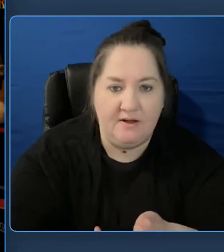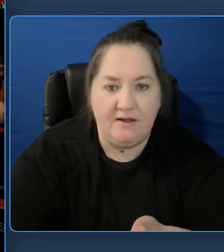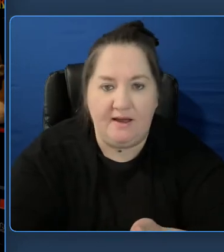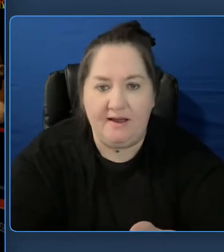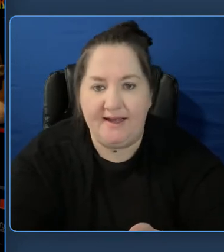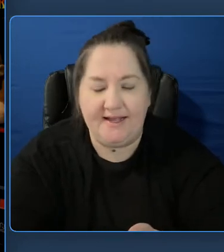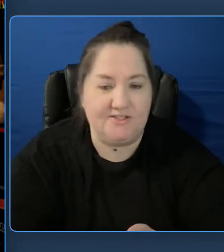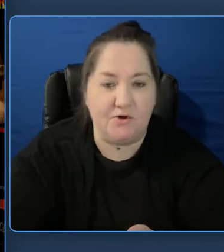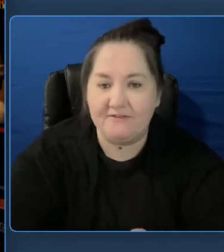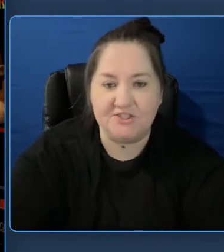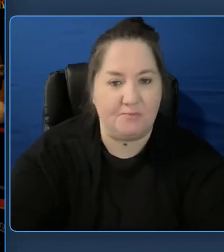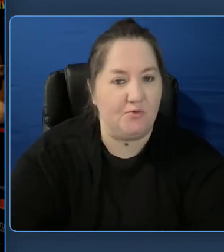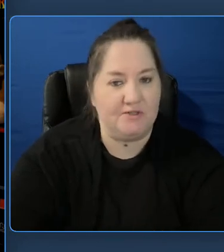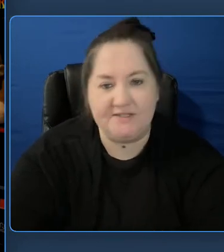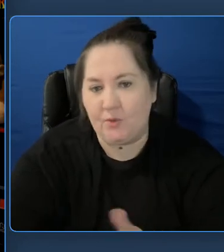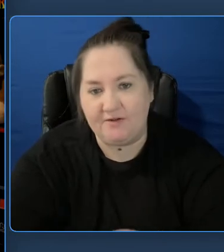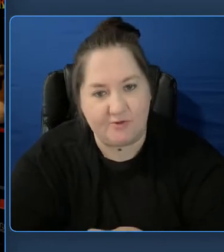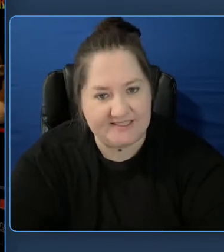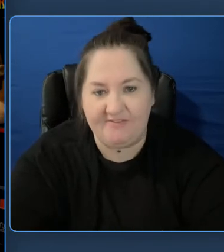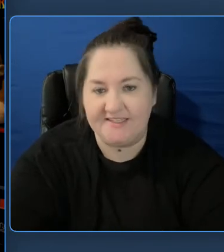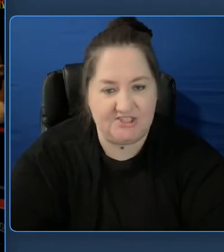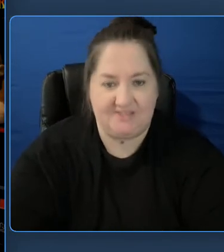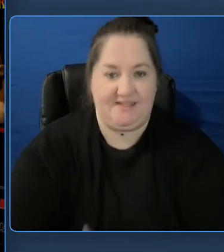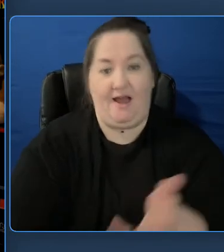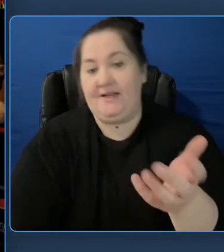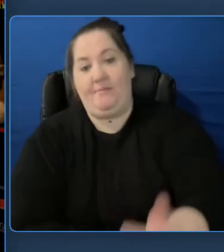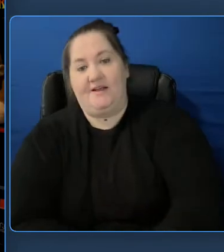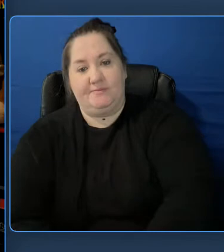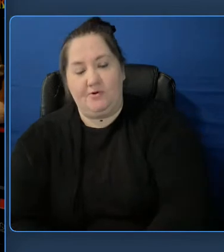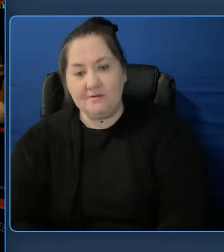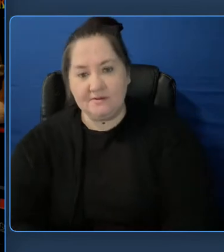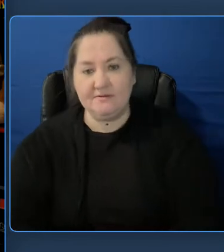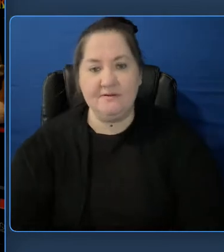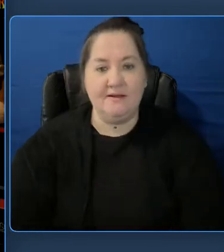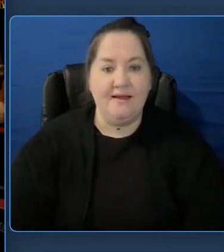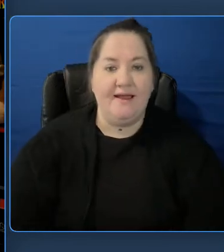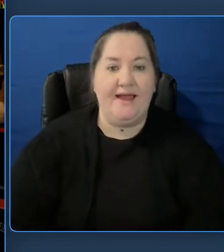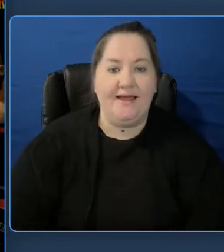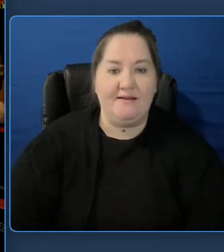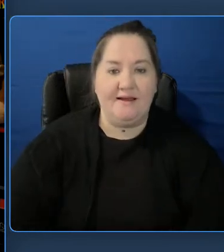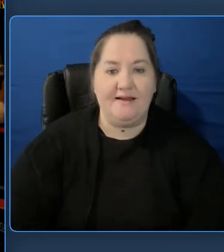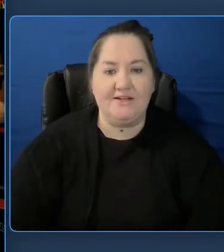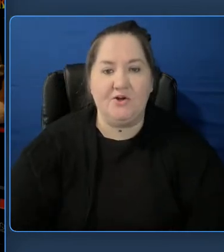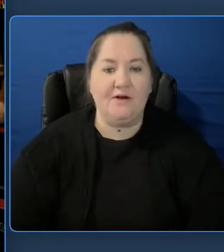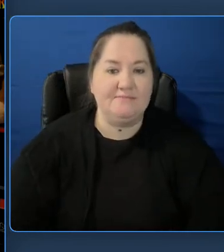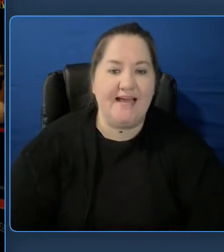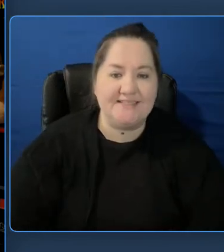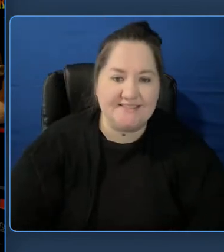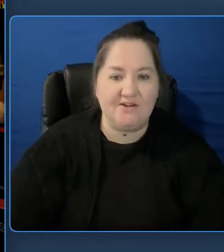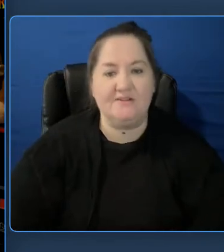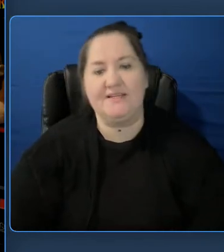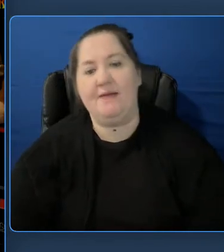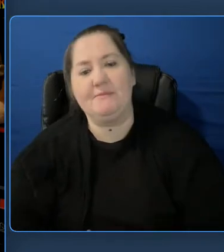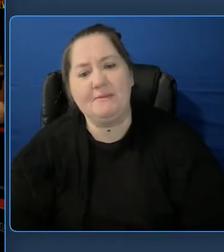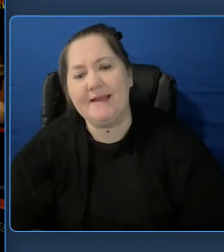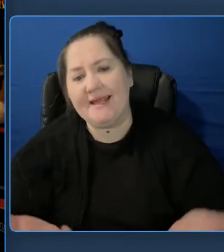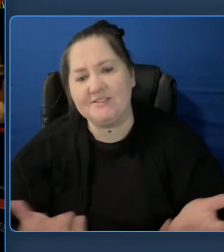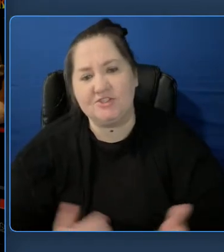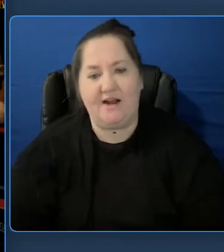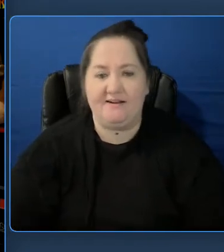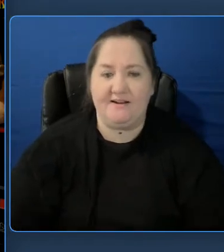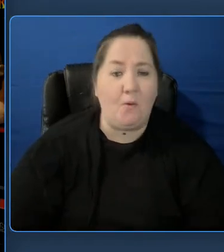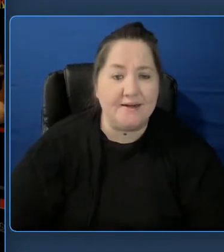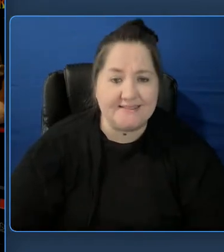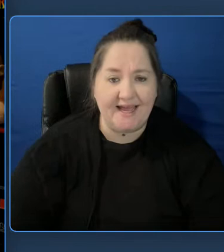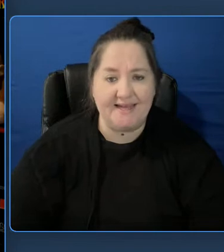interpreter. I don't have an interpreter with me 24/7. It's just impossible. And, I'm texting all the time and maybe my